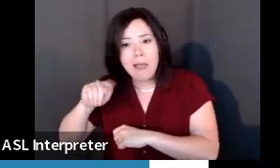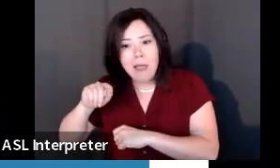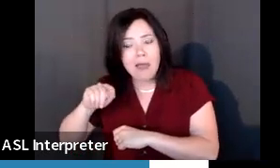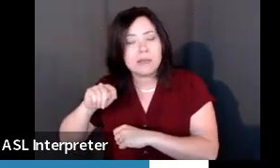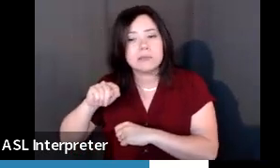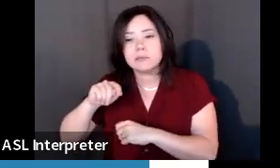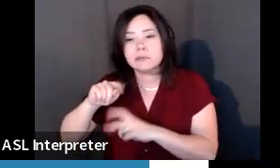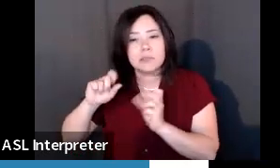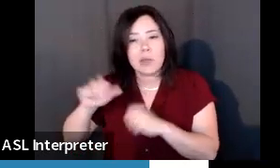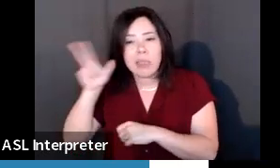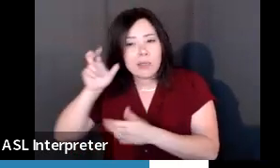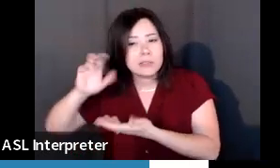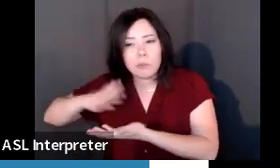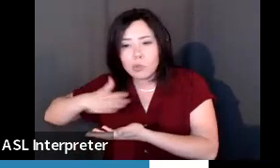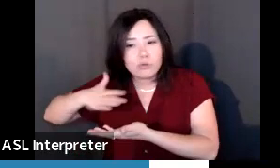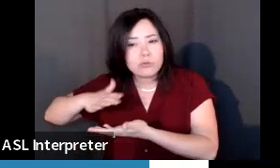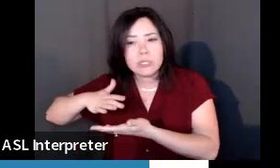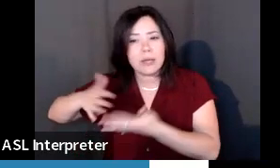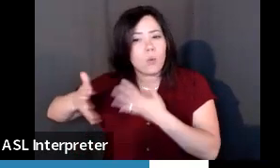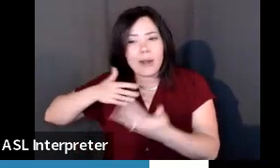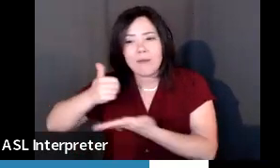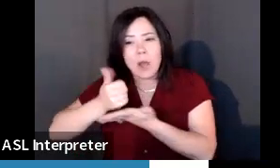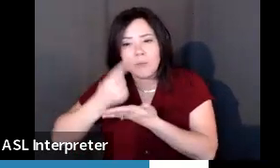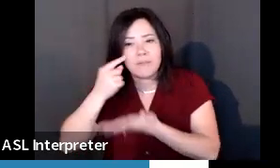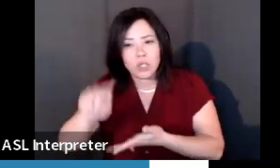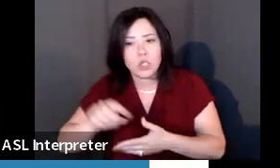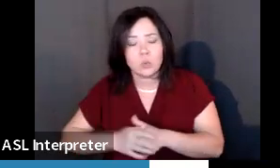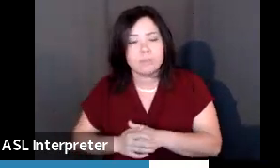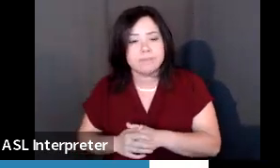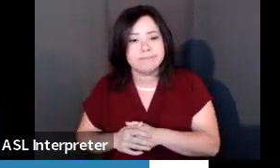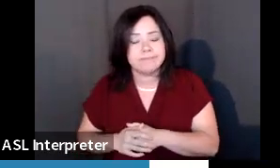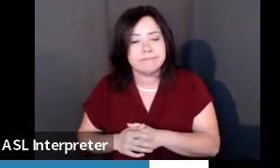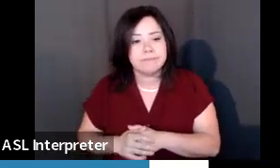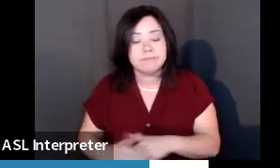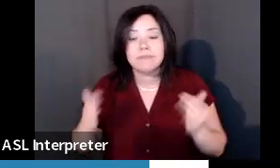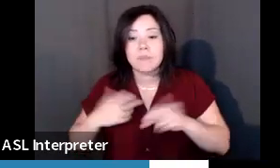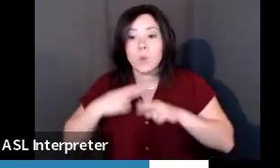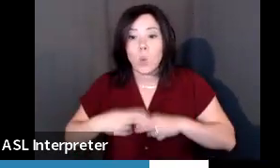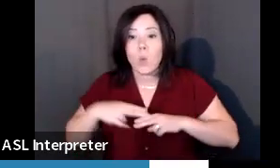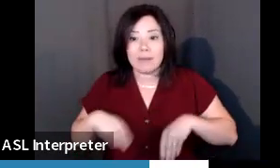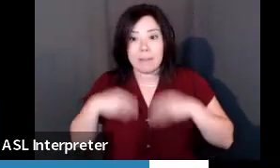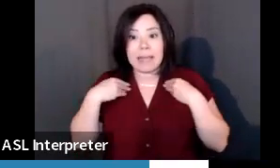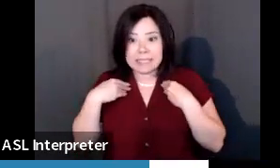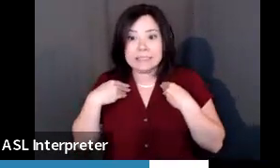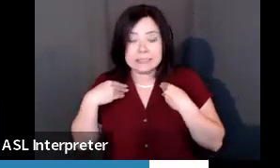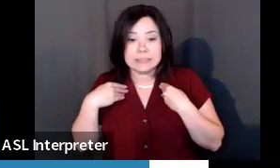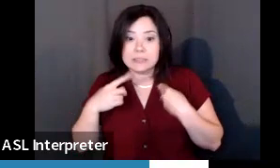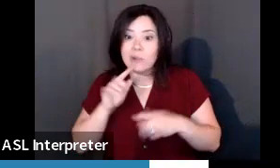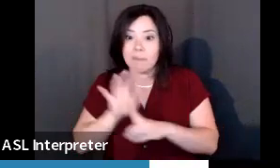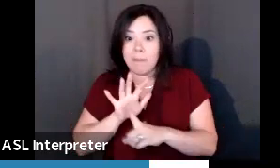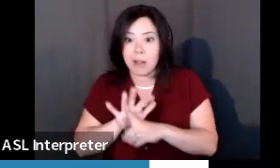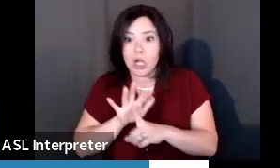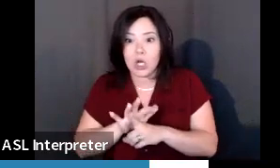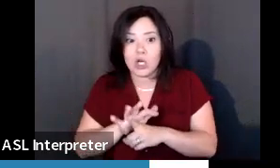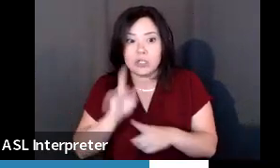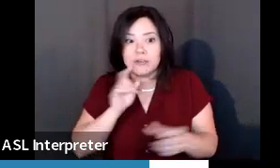to podcasts, music, whatever is helpful for you to get to sleep. Weighted blankets are super popular